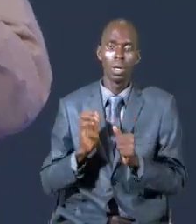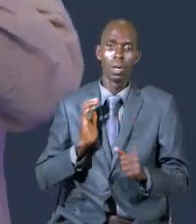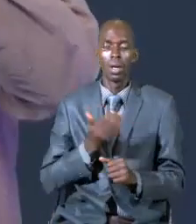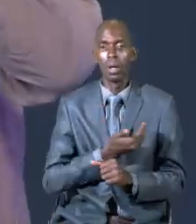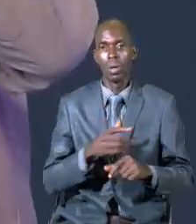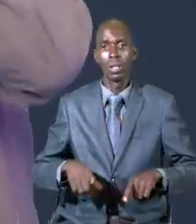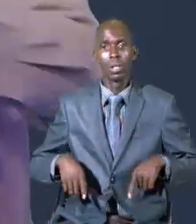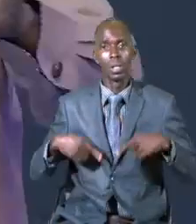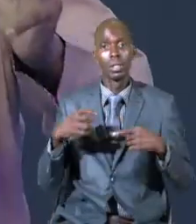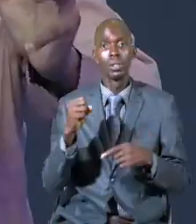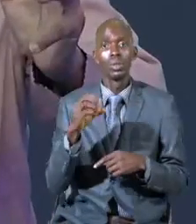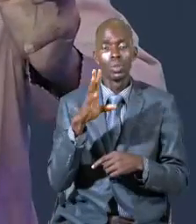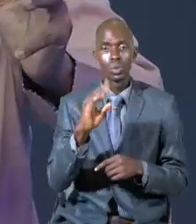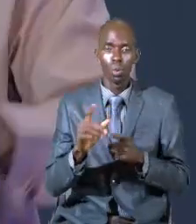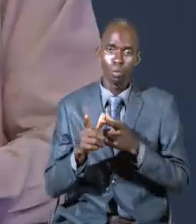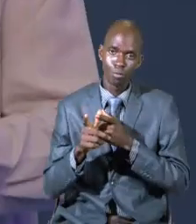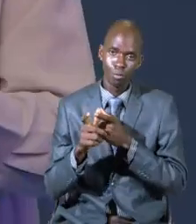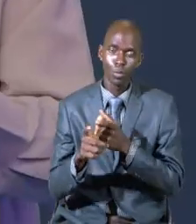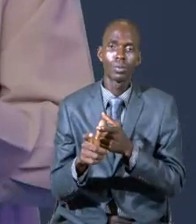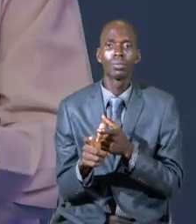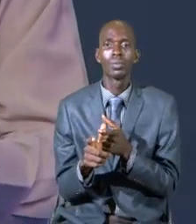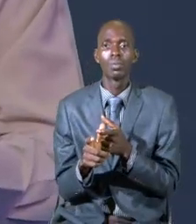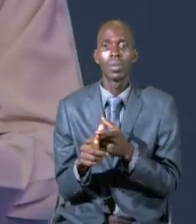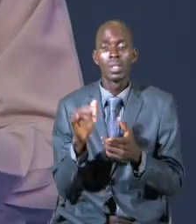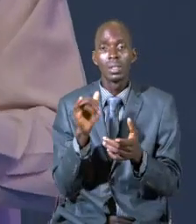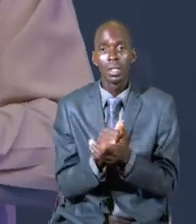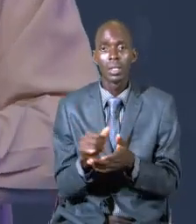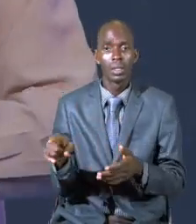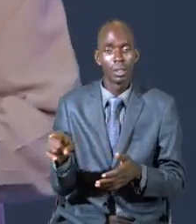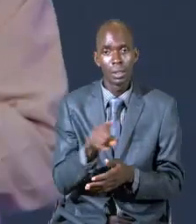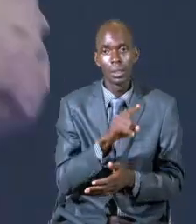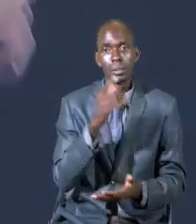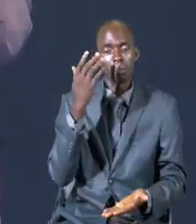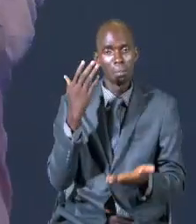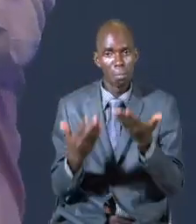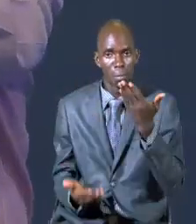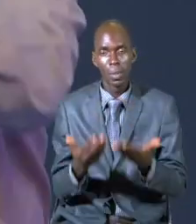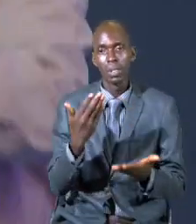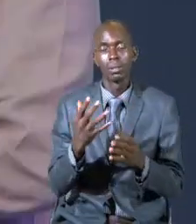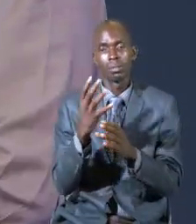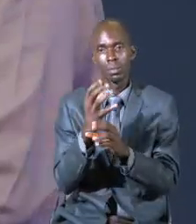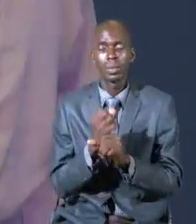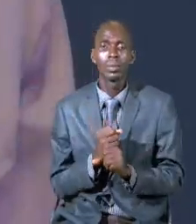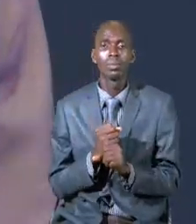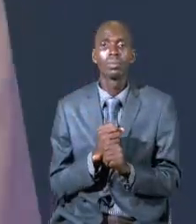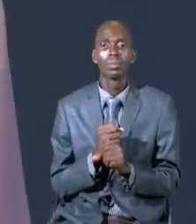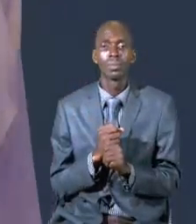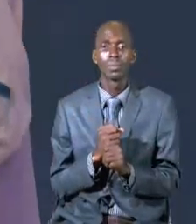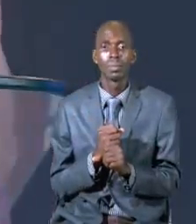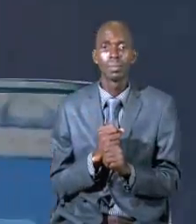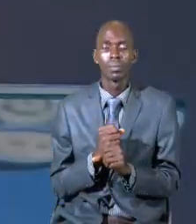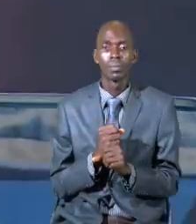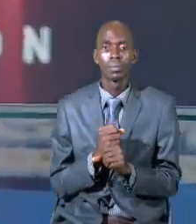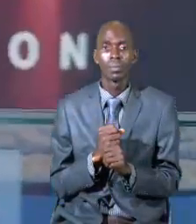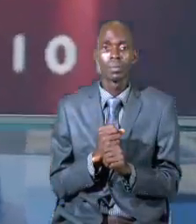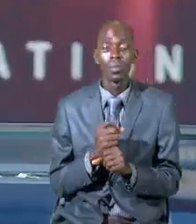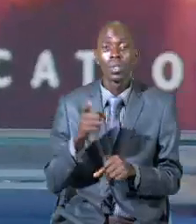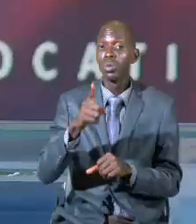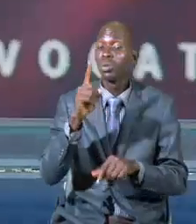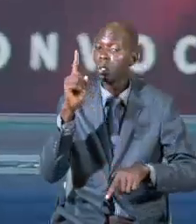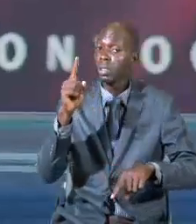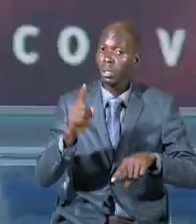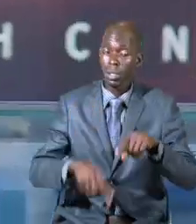So run that ye may obtain. Now, you cannot